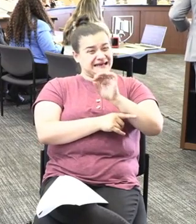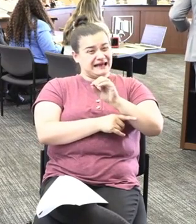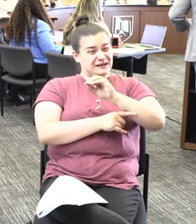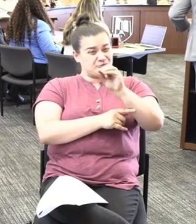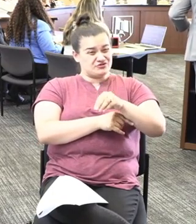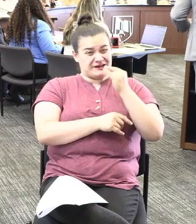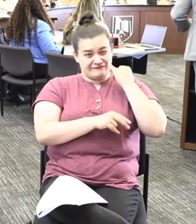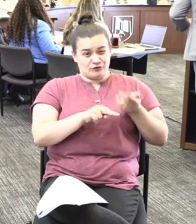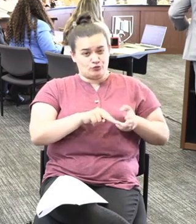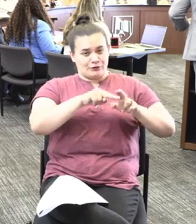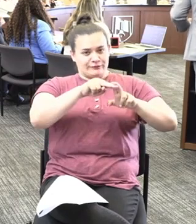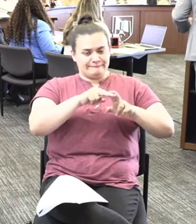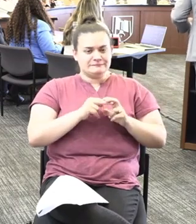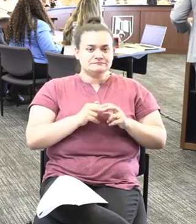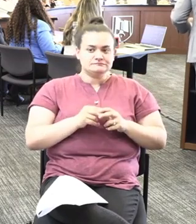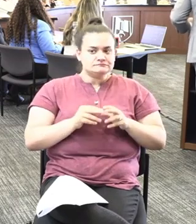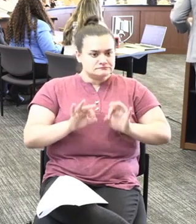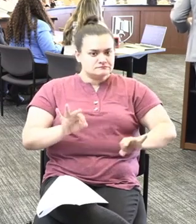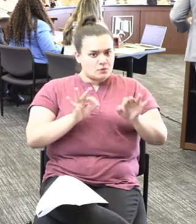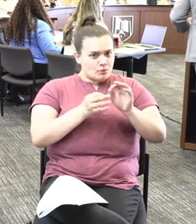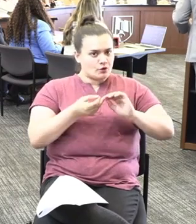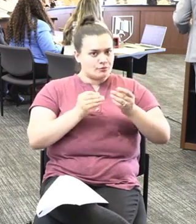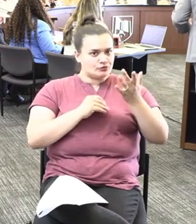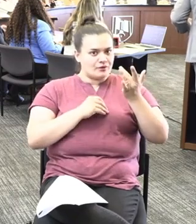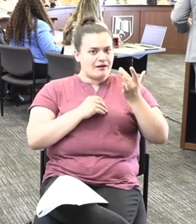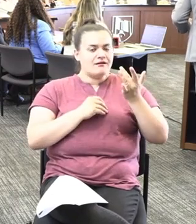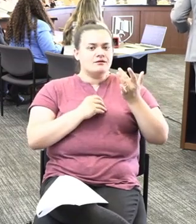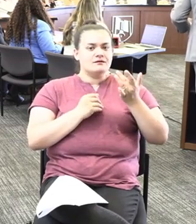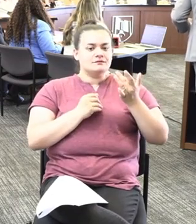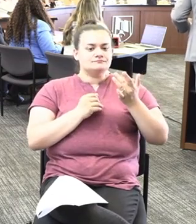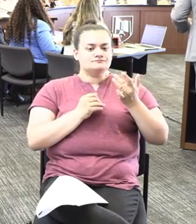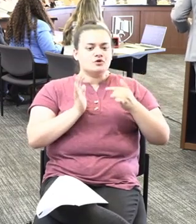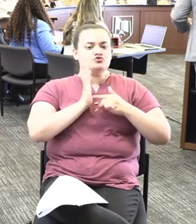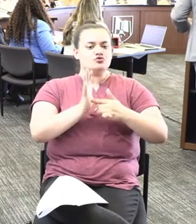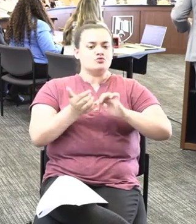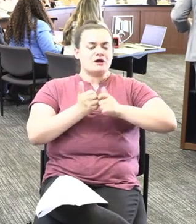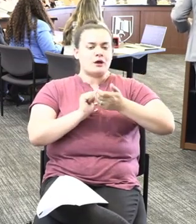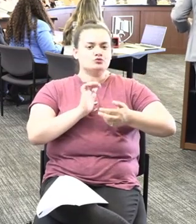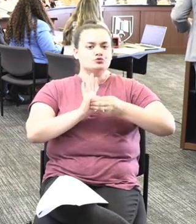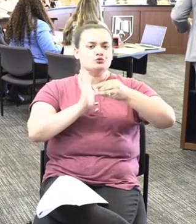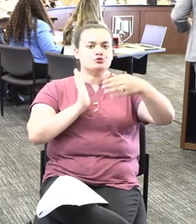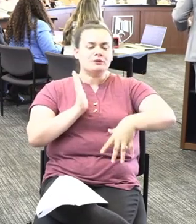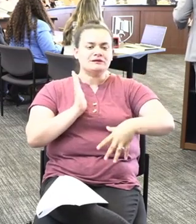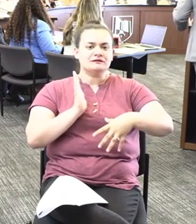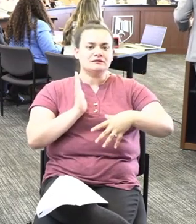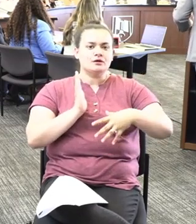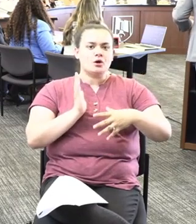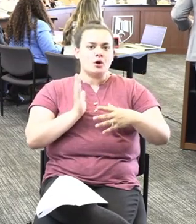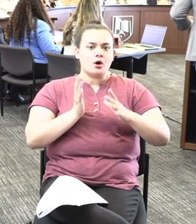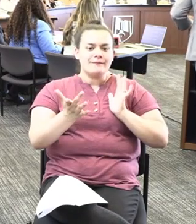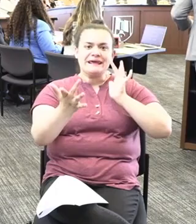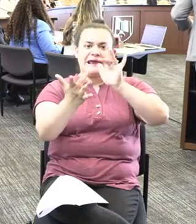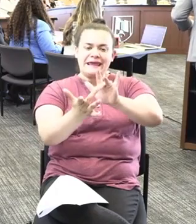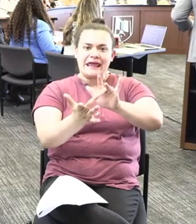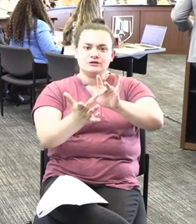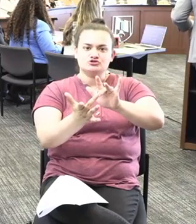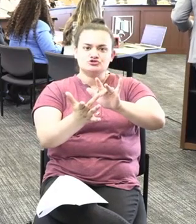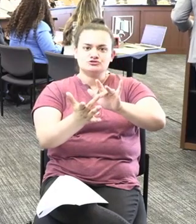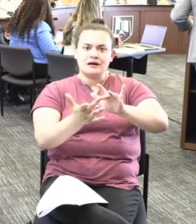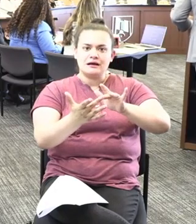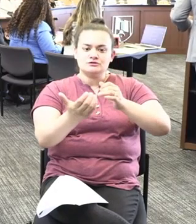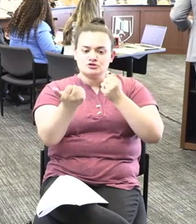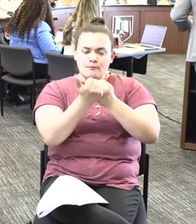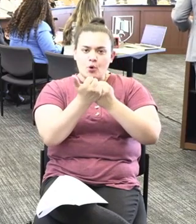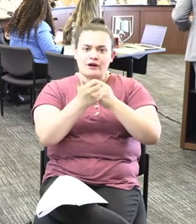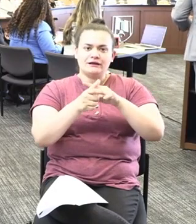round up. Those are important numbers because, again, it speaks to how students are being engaged, how they're being